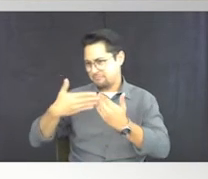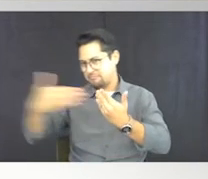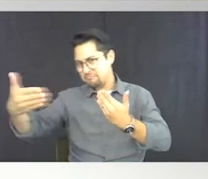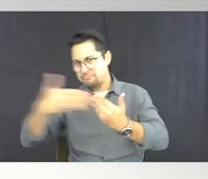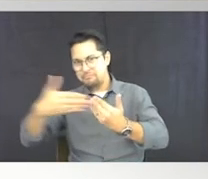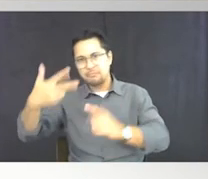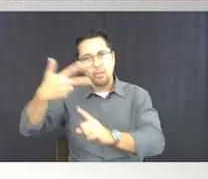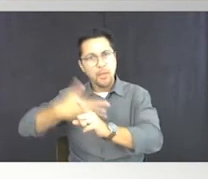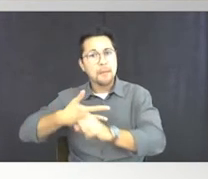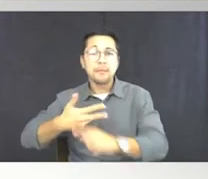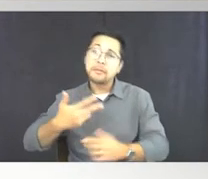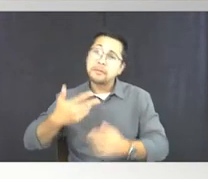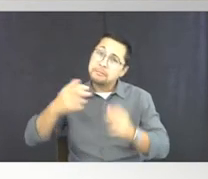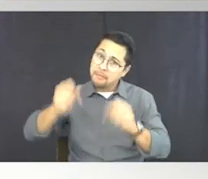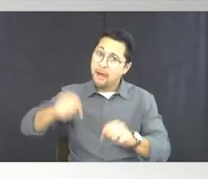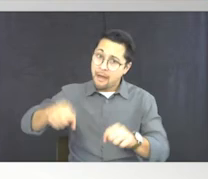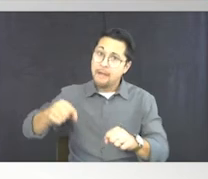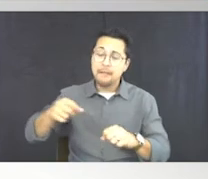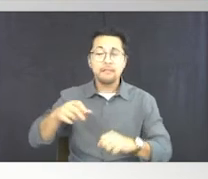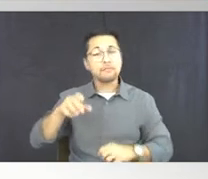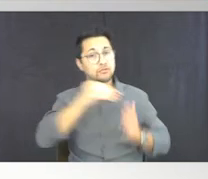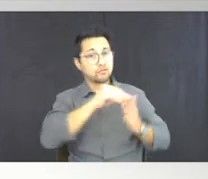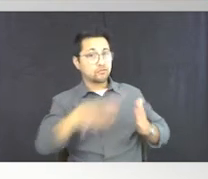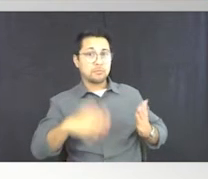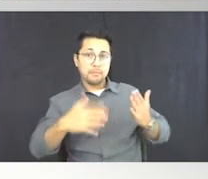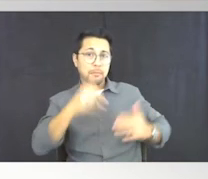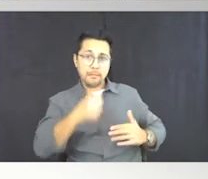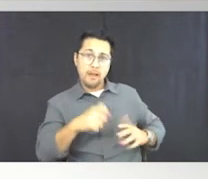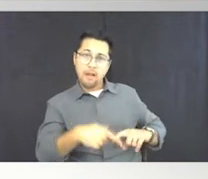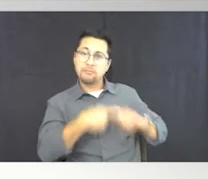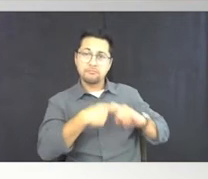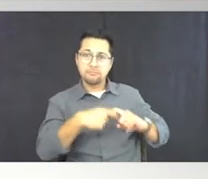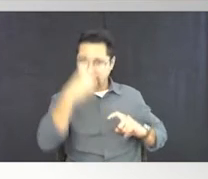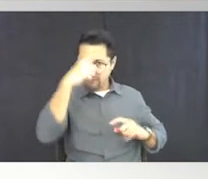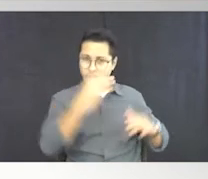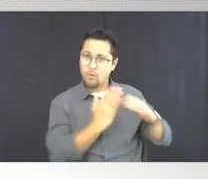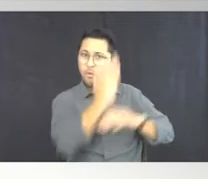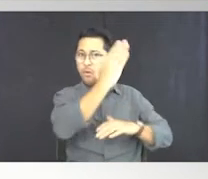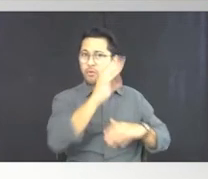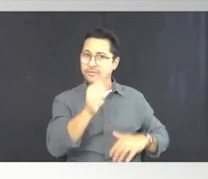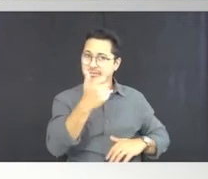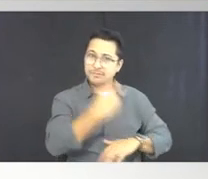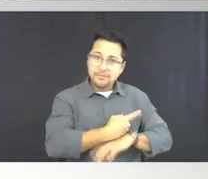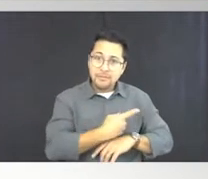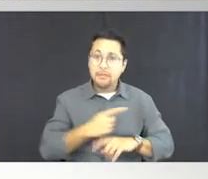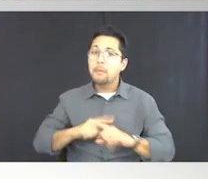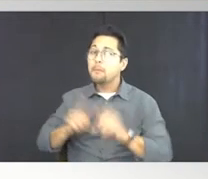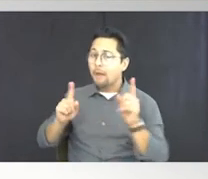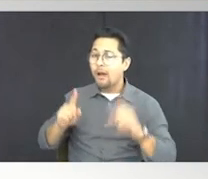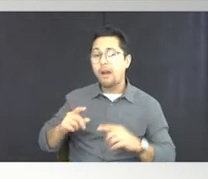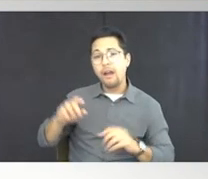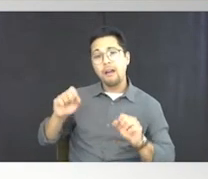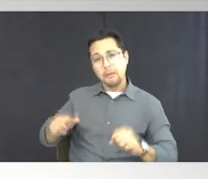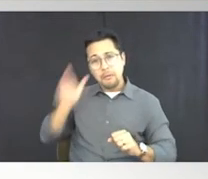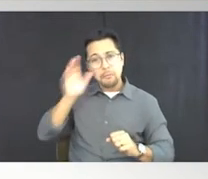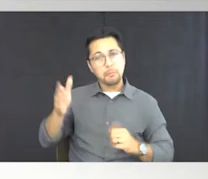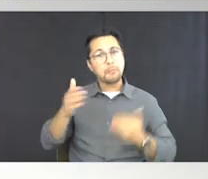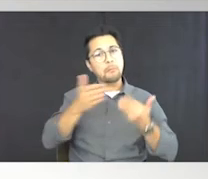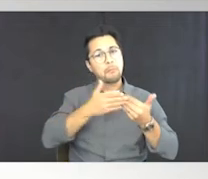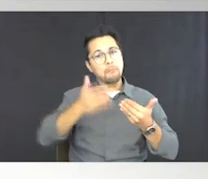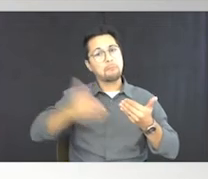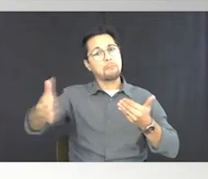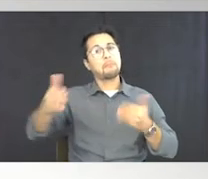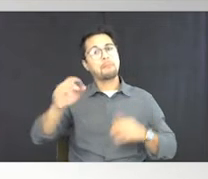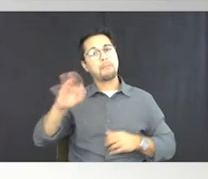could be. The student may not have been suspended for more than 10 days, but it could be a pattern of behavior to be